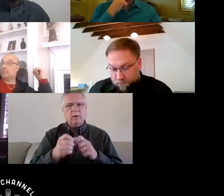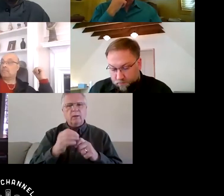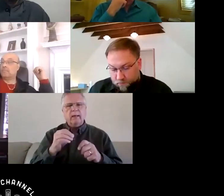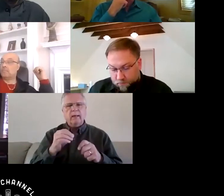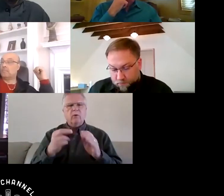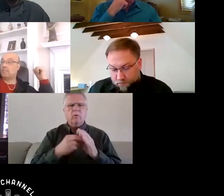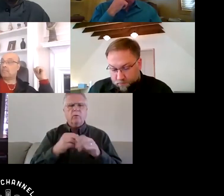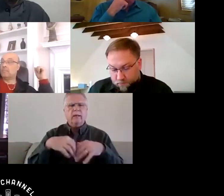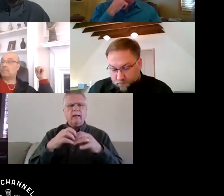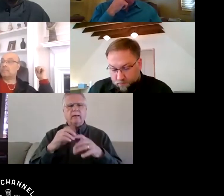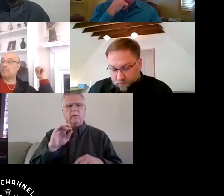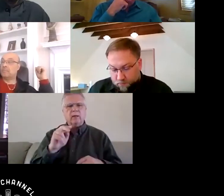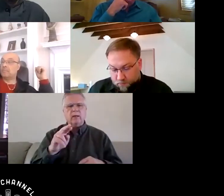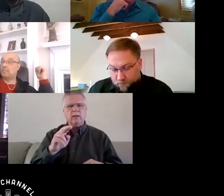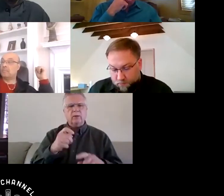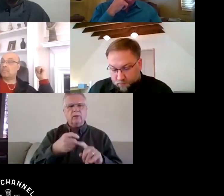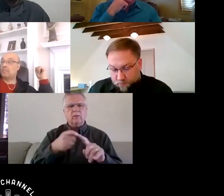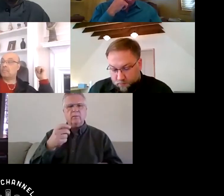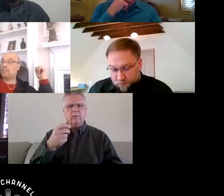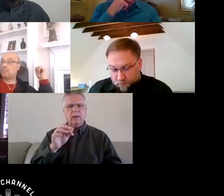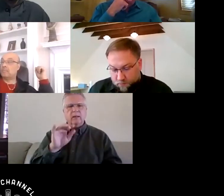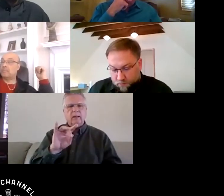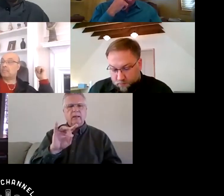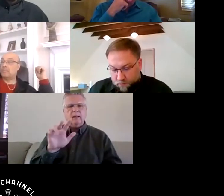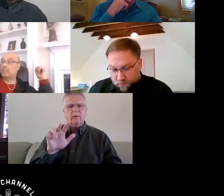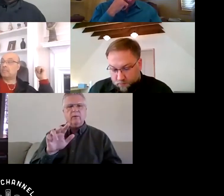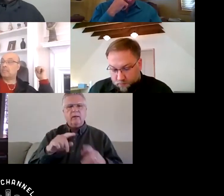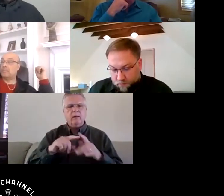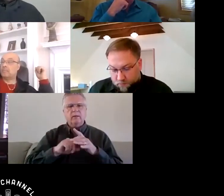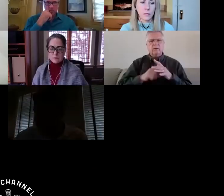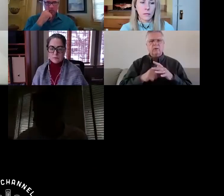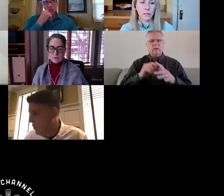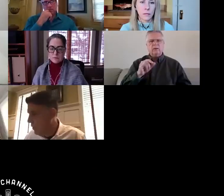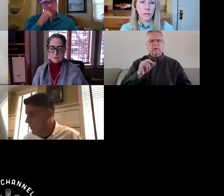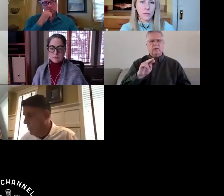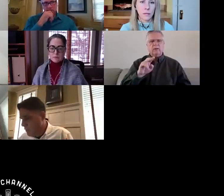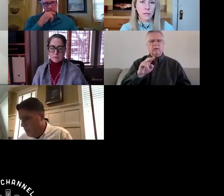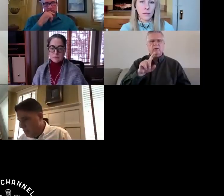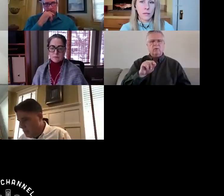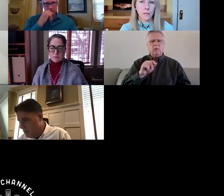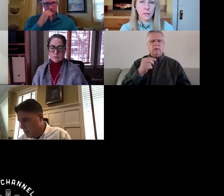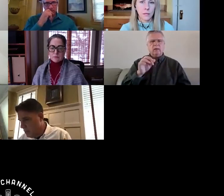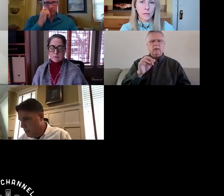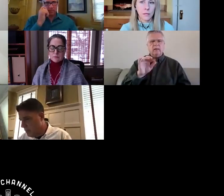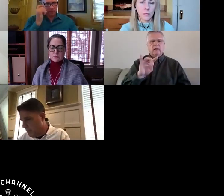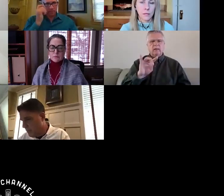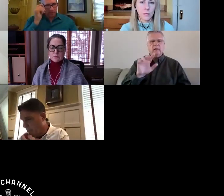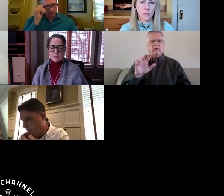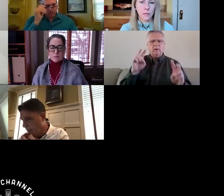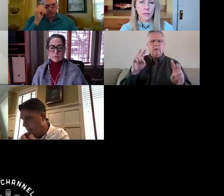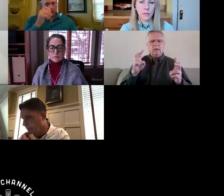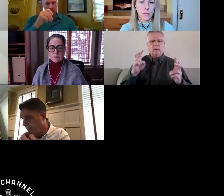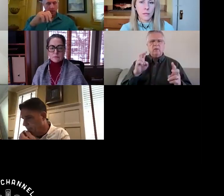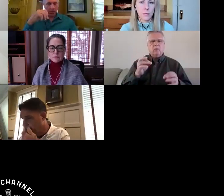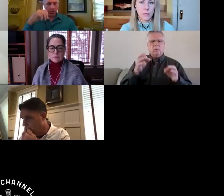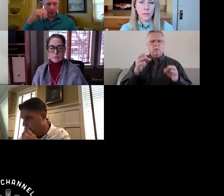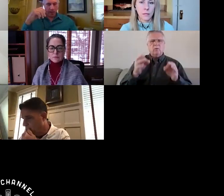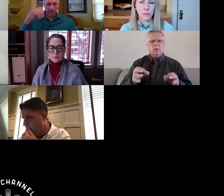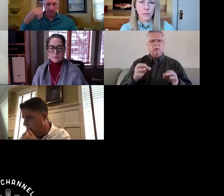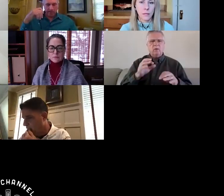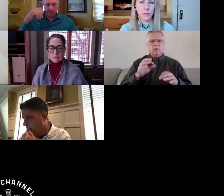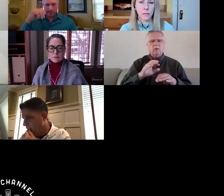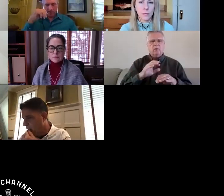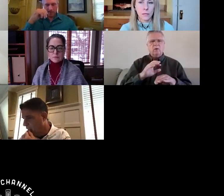of 1983. Effective January 20th, 1983, titled Resolution Authorizing and